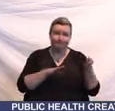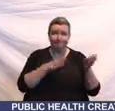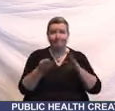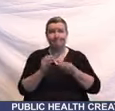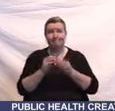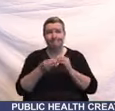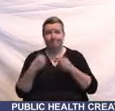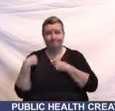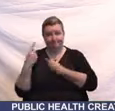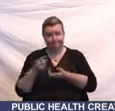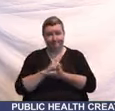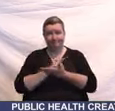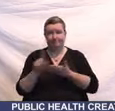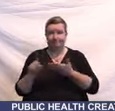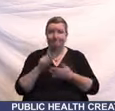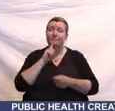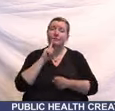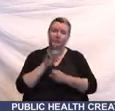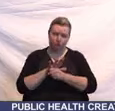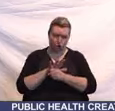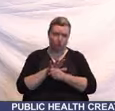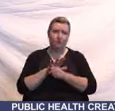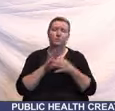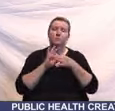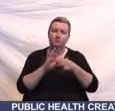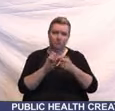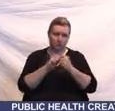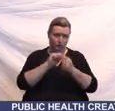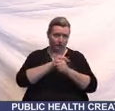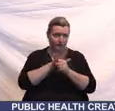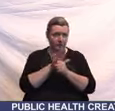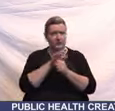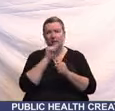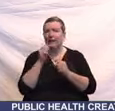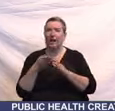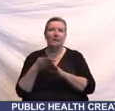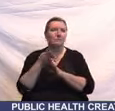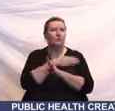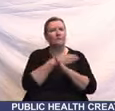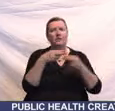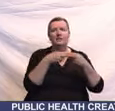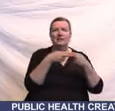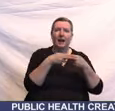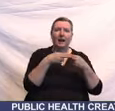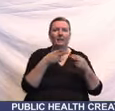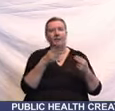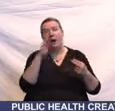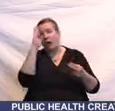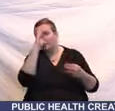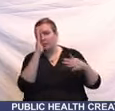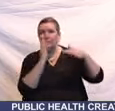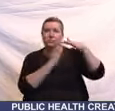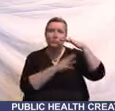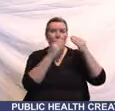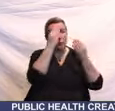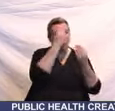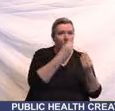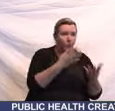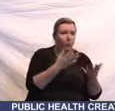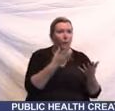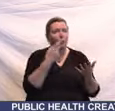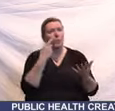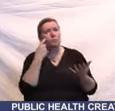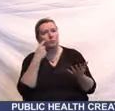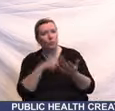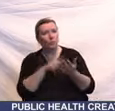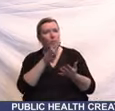And these are confirmed. These are unlike the previous slide, which is the hospitals reporting to us what they've seen in that 24-hour